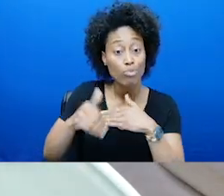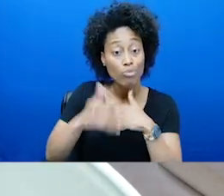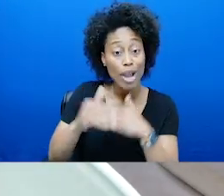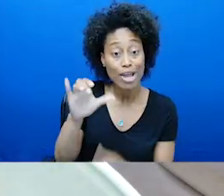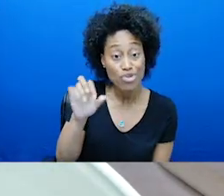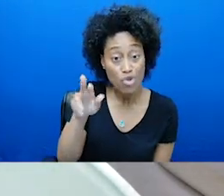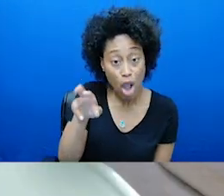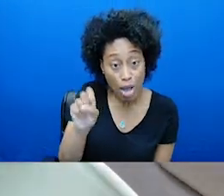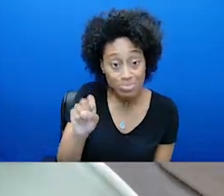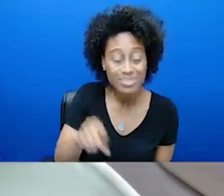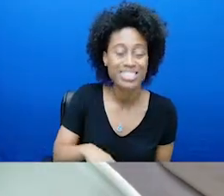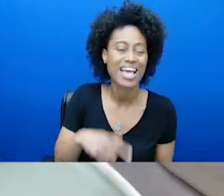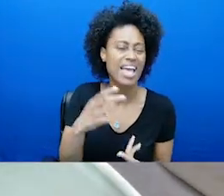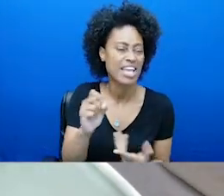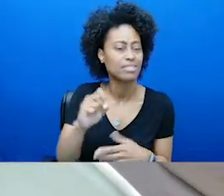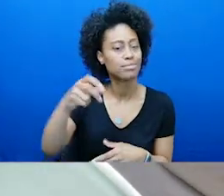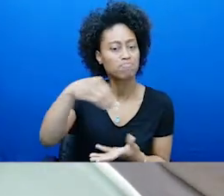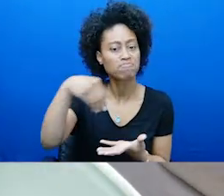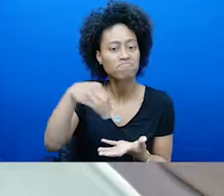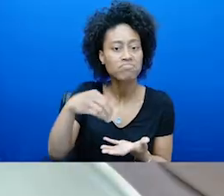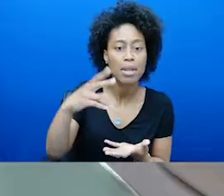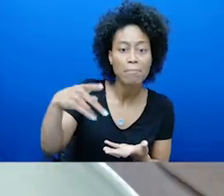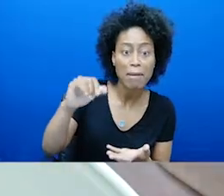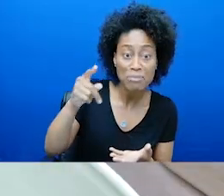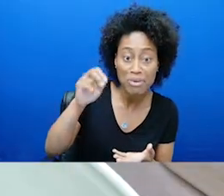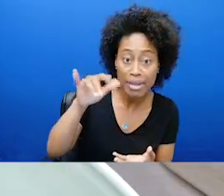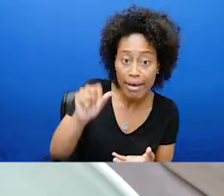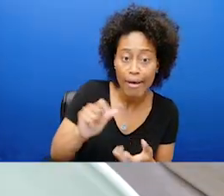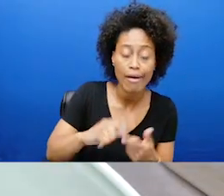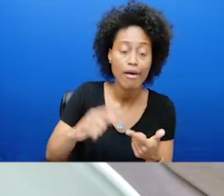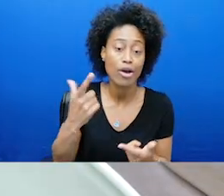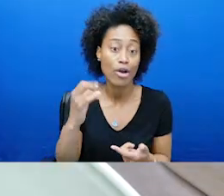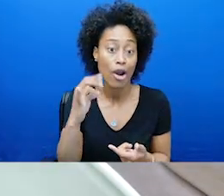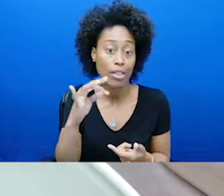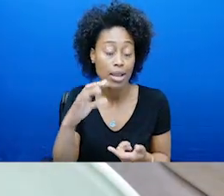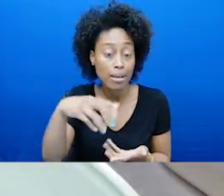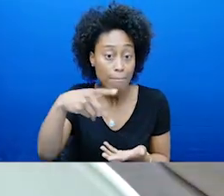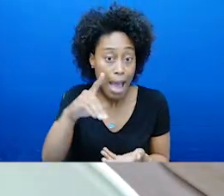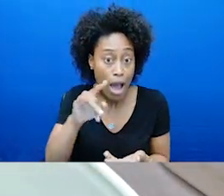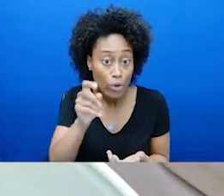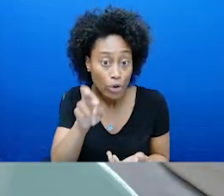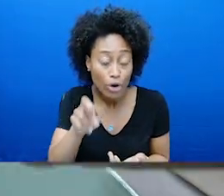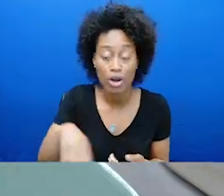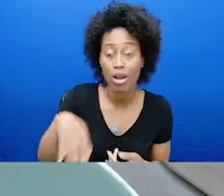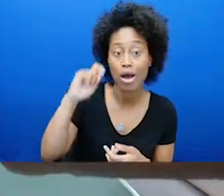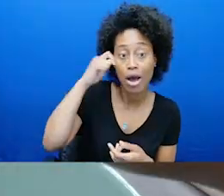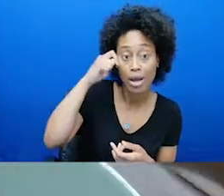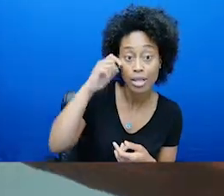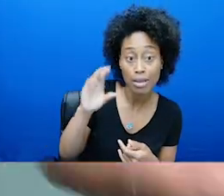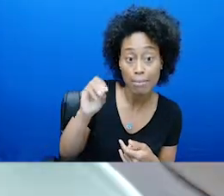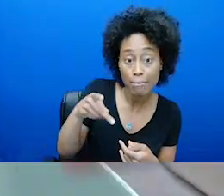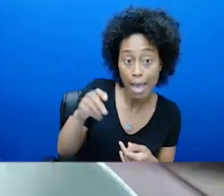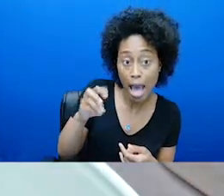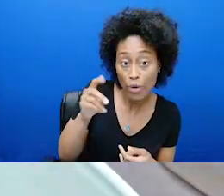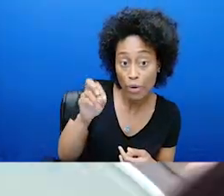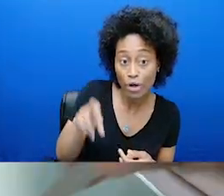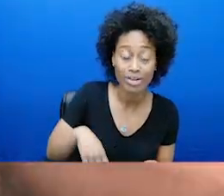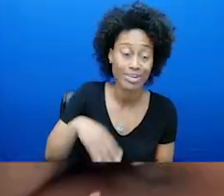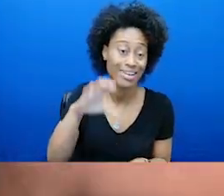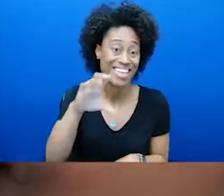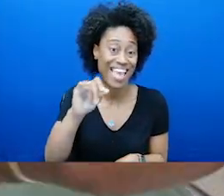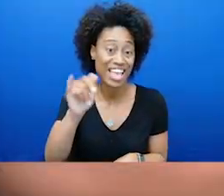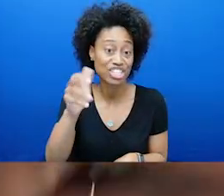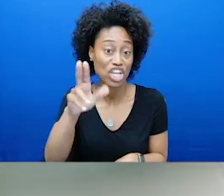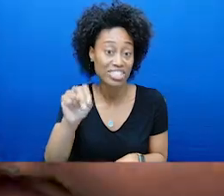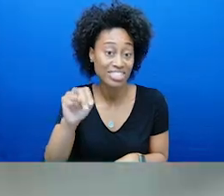like paprika, garlic powder, onion powder, Cajun seasoning, salt to